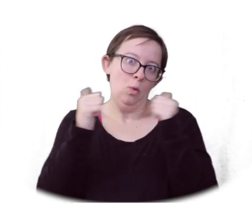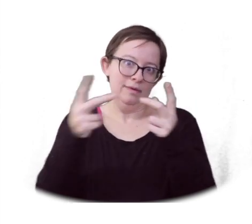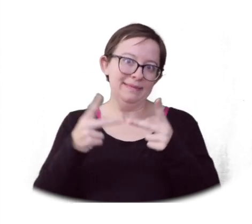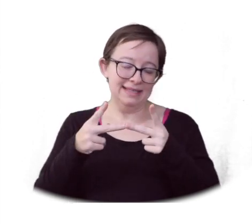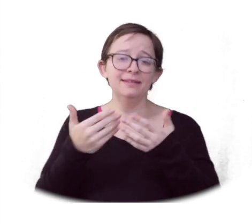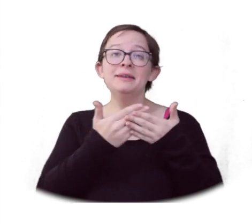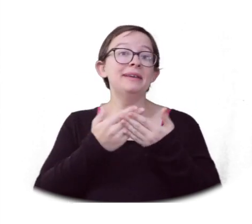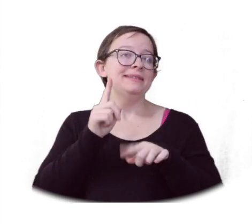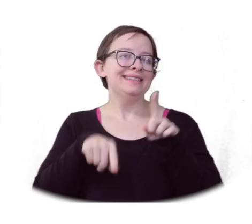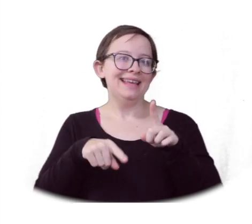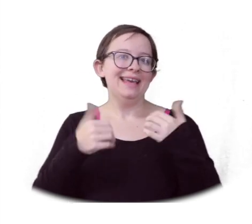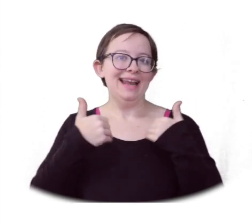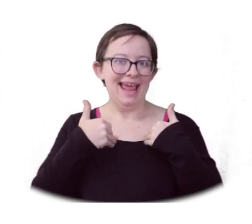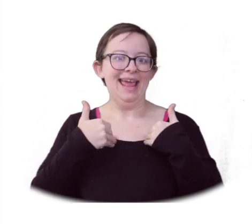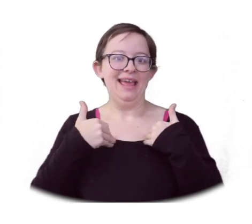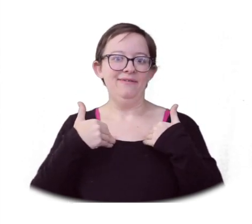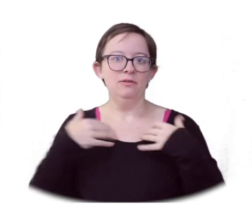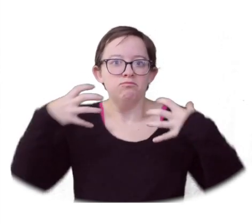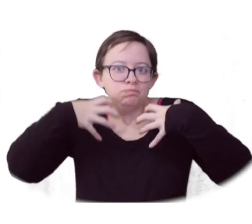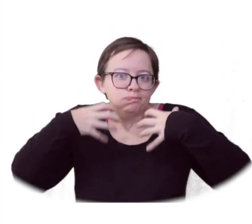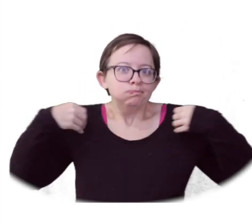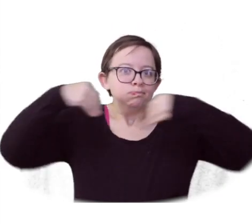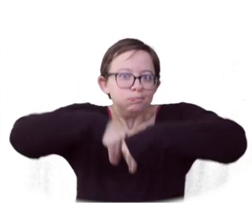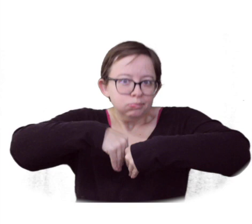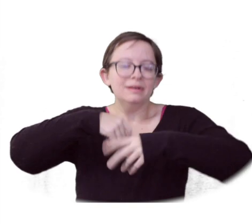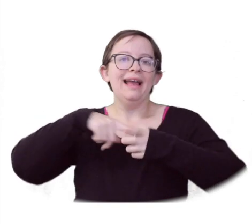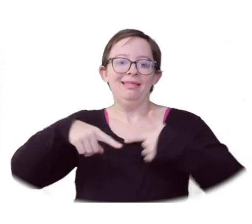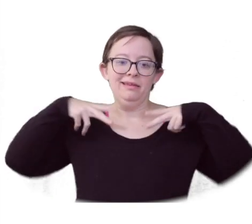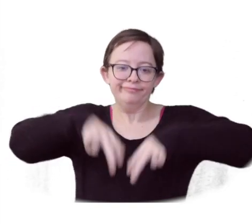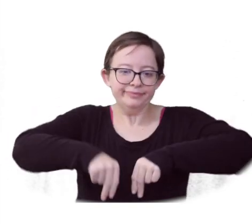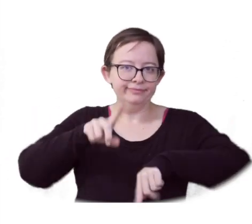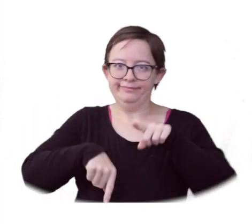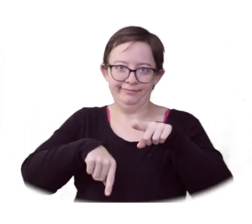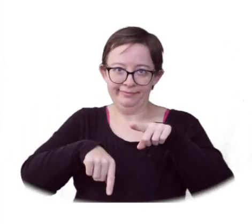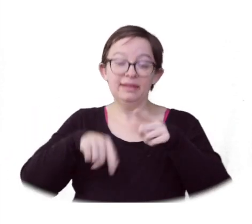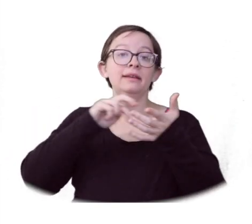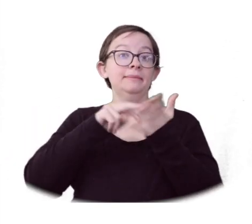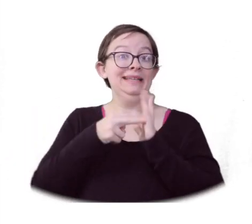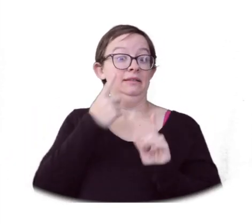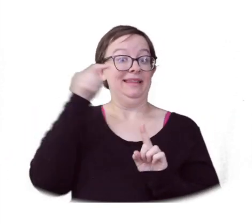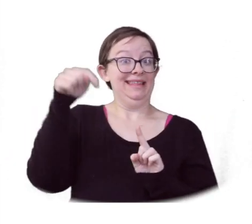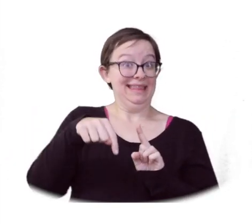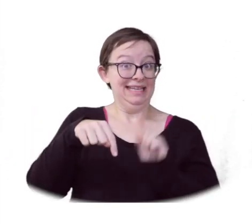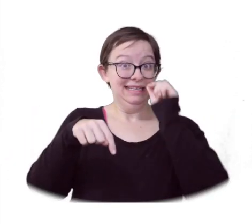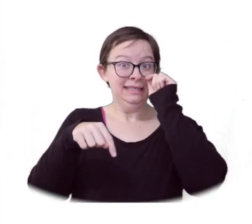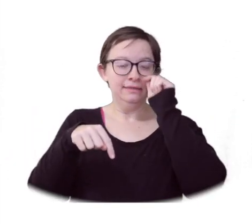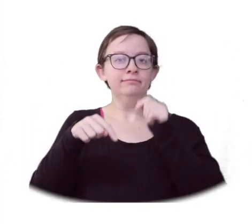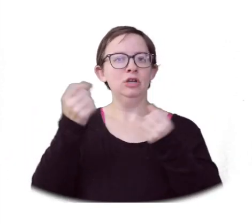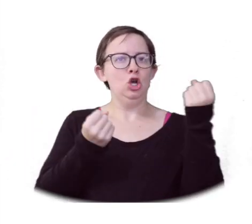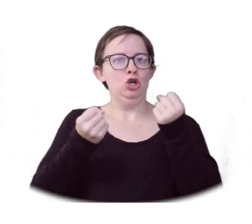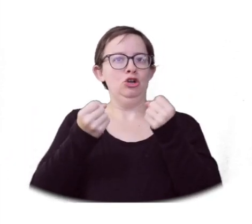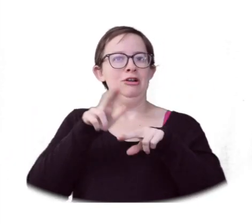a cold climate. Babies cannot be bundled up in really thick coats and then put into their car seat. So something like